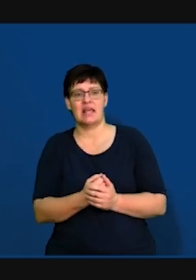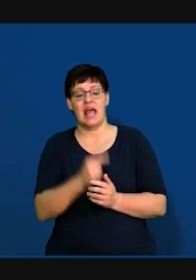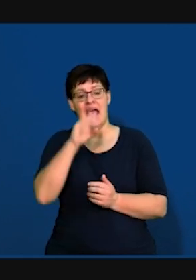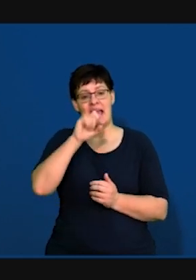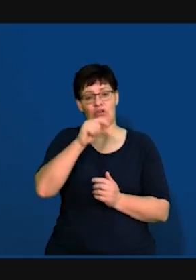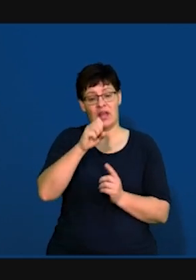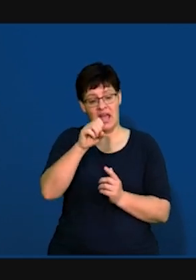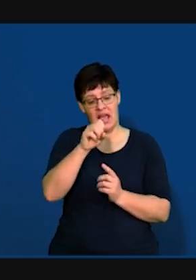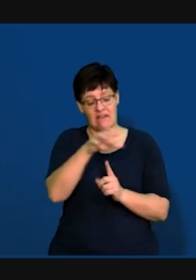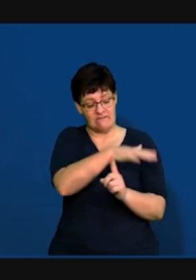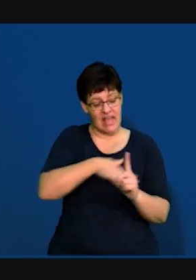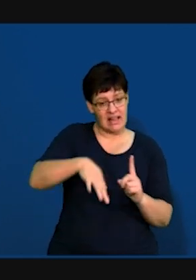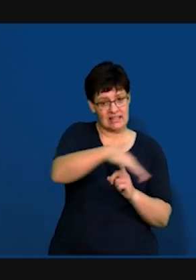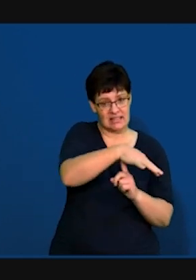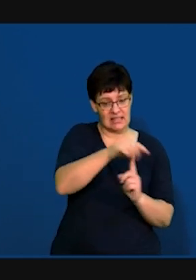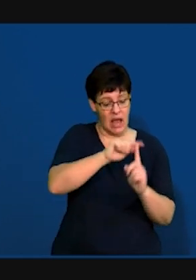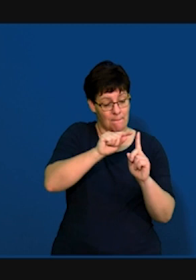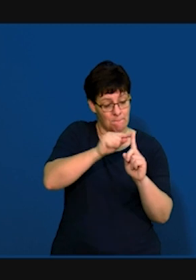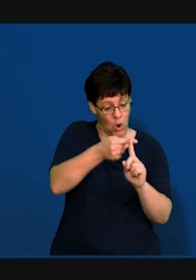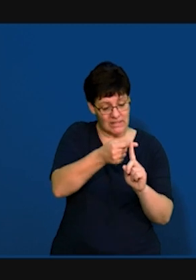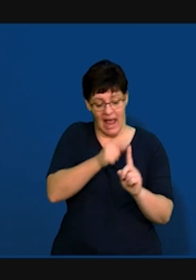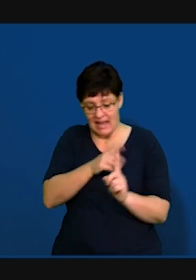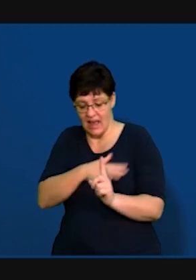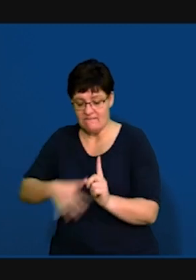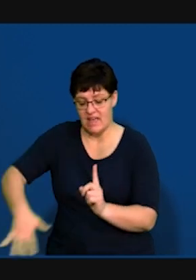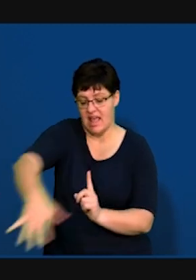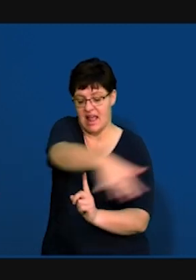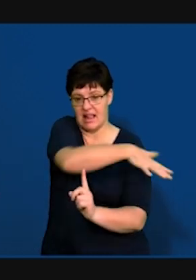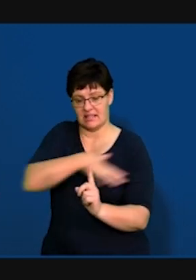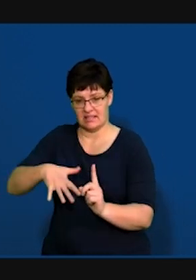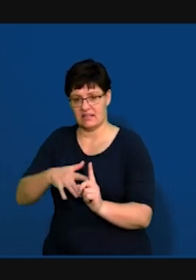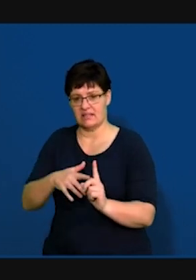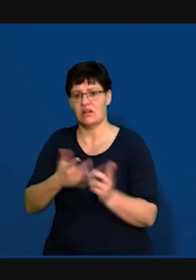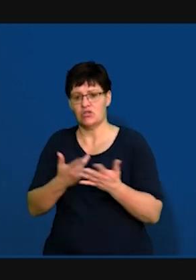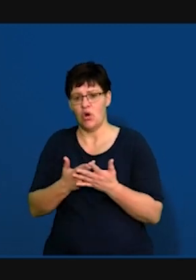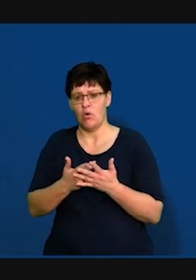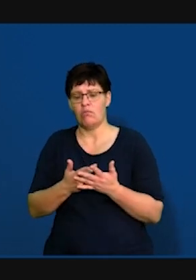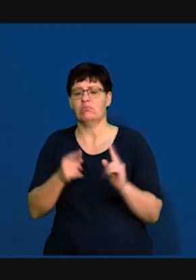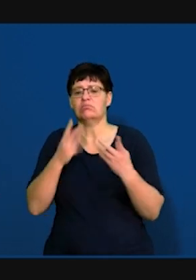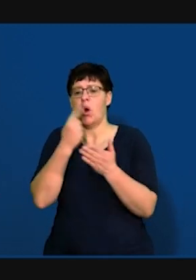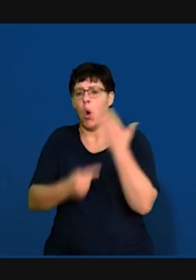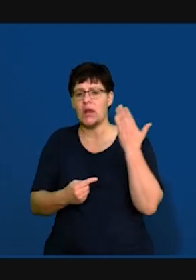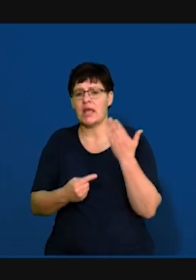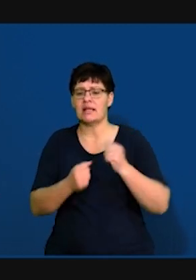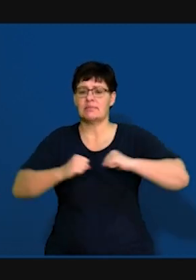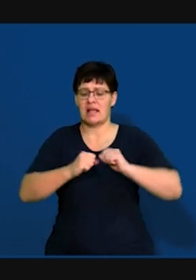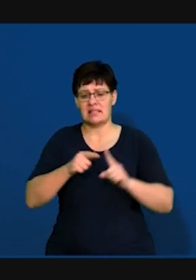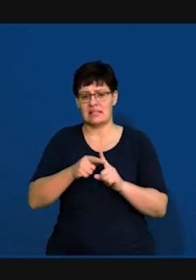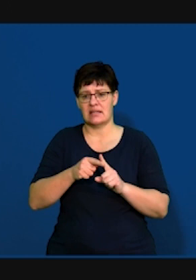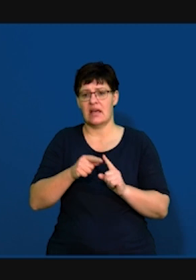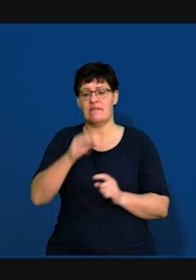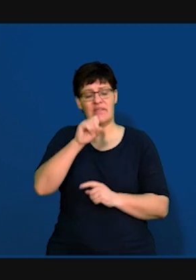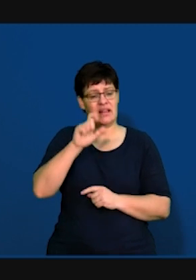at a point and electric field. So a region in space is just a field, okay? But if we talk about electric field